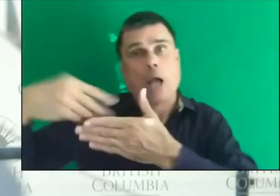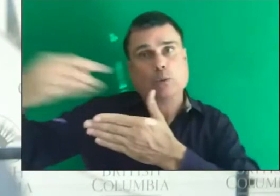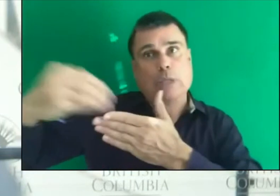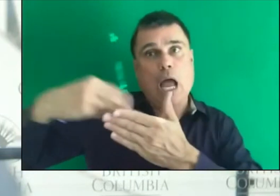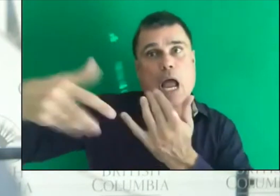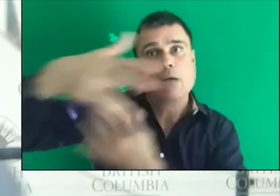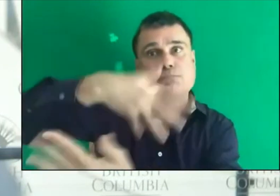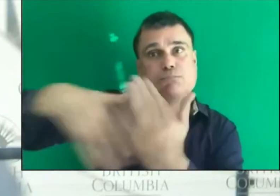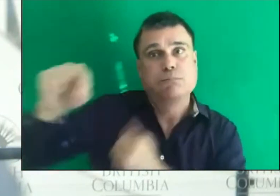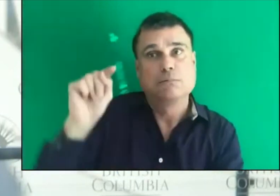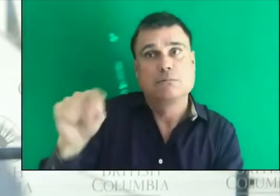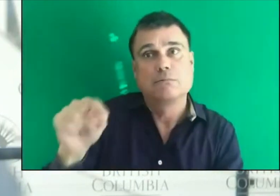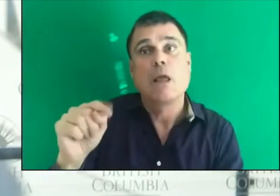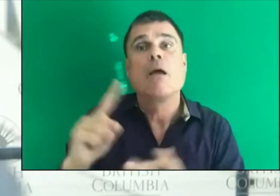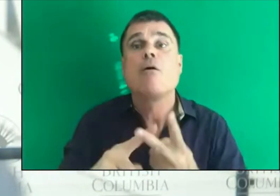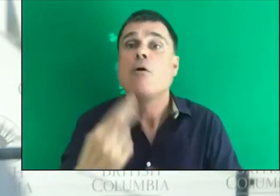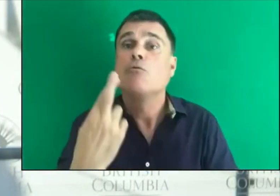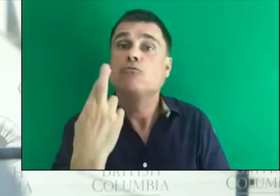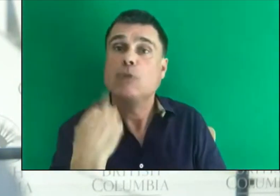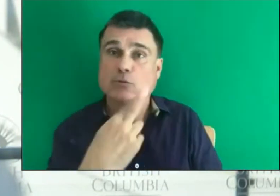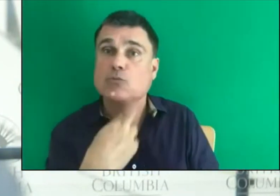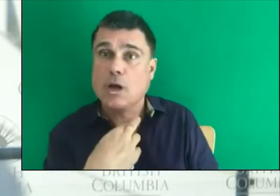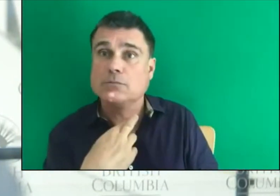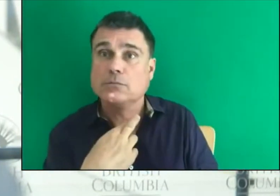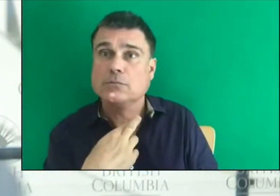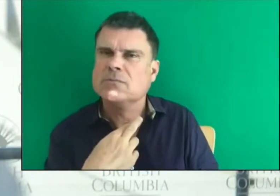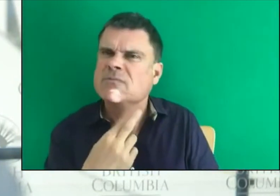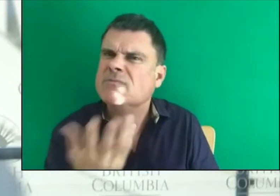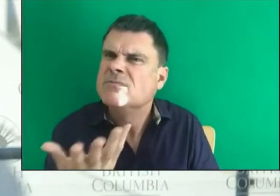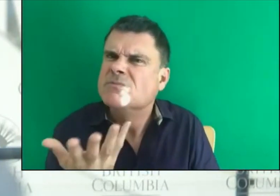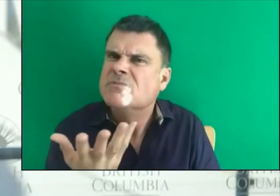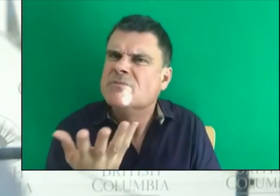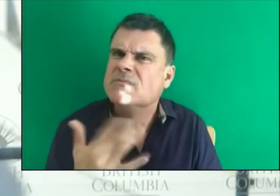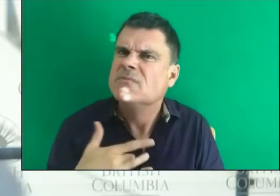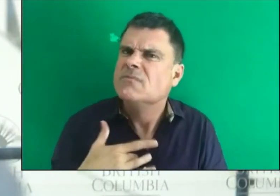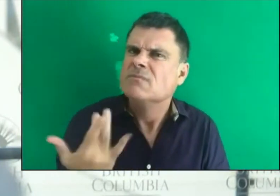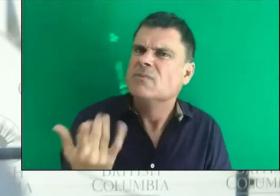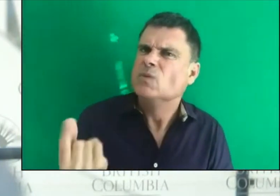gov.bc.ca/COVID-19. And the last question this afternoon comes from Zara Premji, CBC.